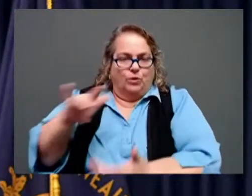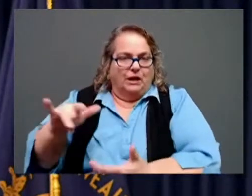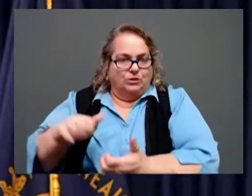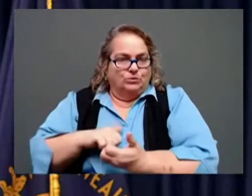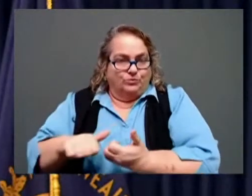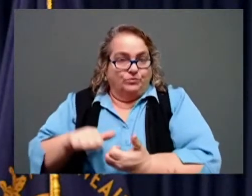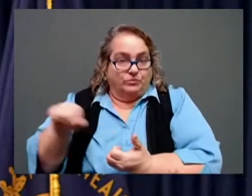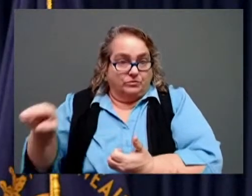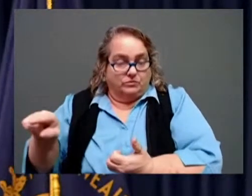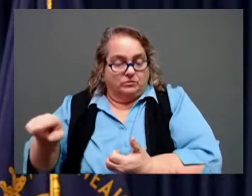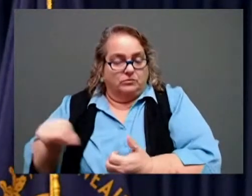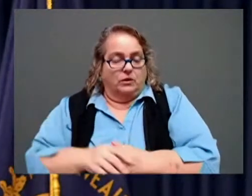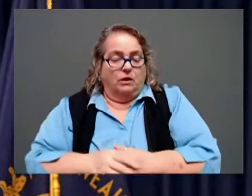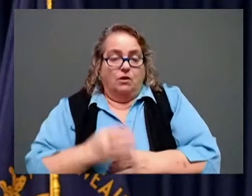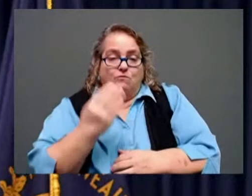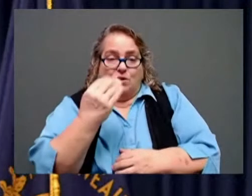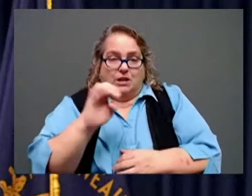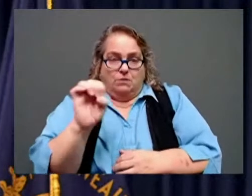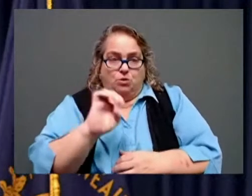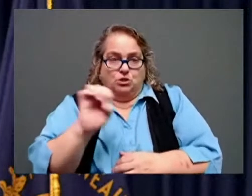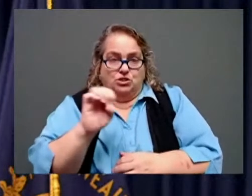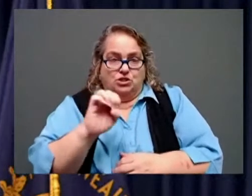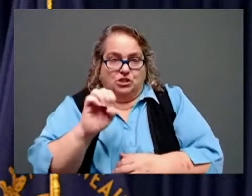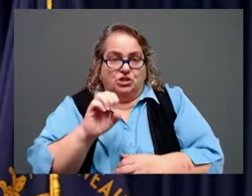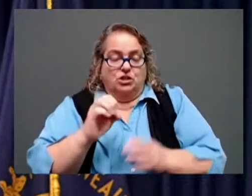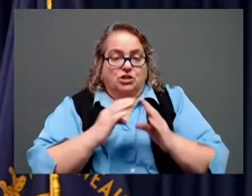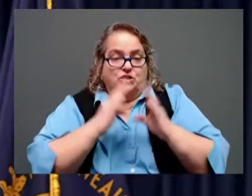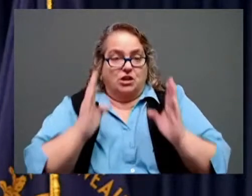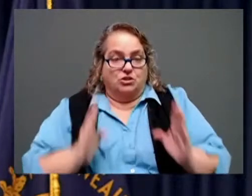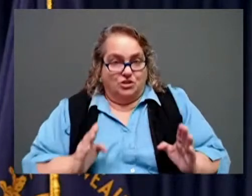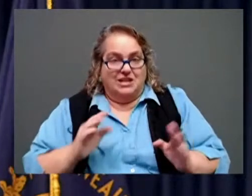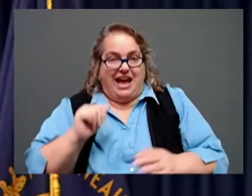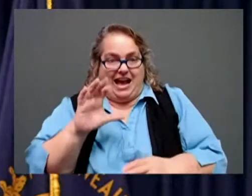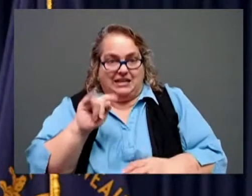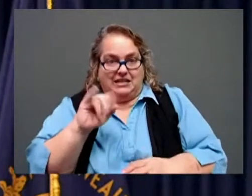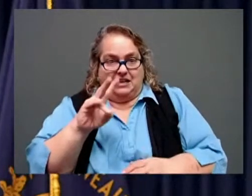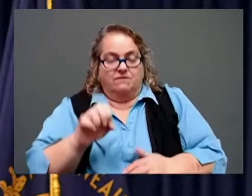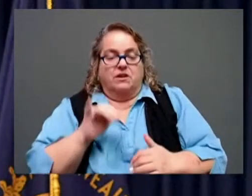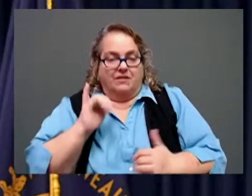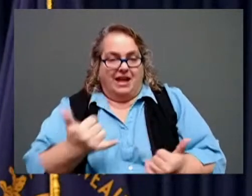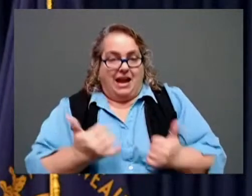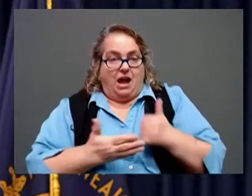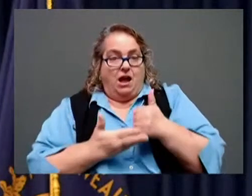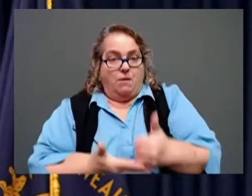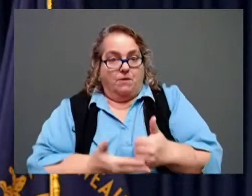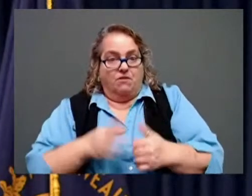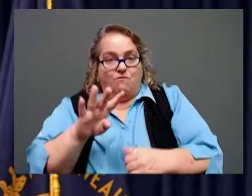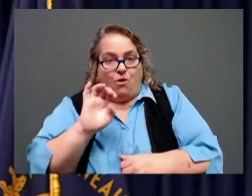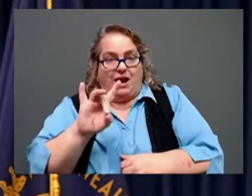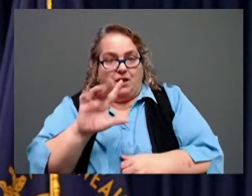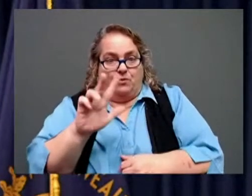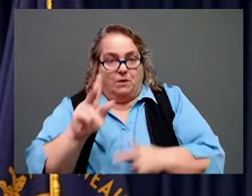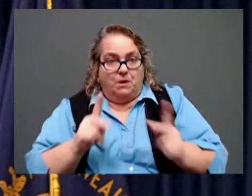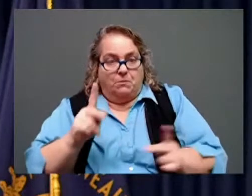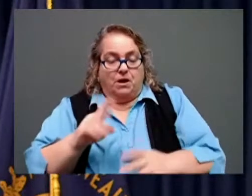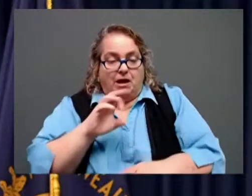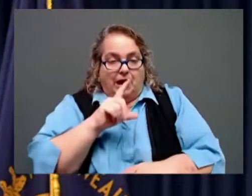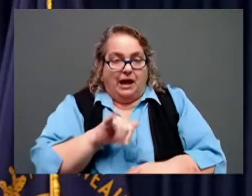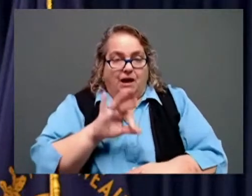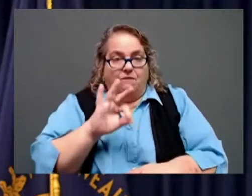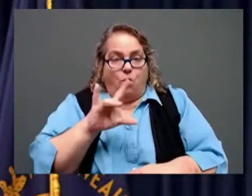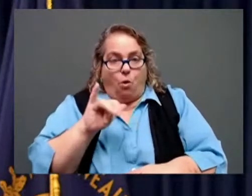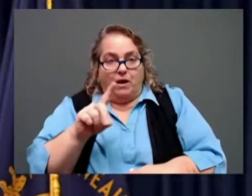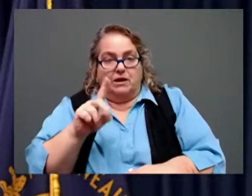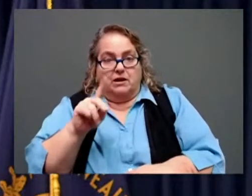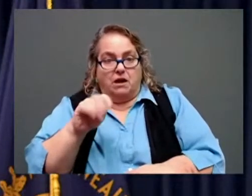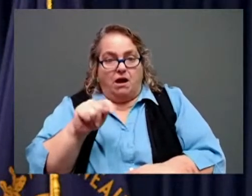14 emergency shelters active. They're assisting 483 people. There's 1 in Clay, Floyd, Knott, Pike. There are 3 in